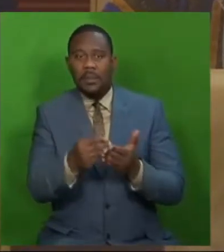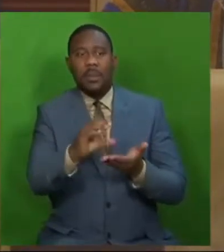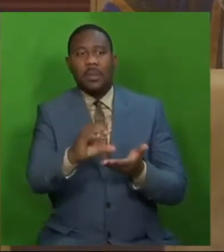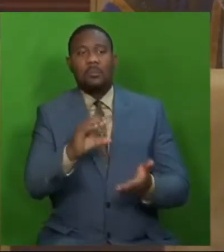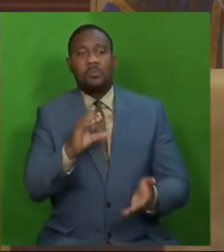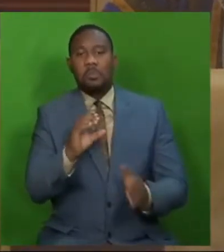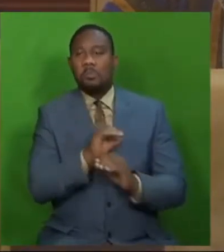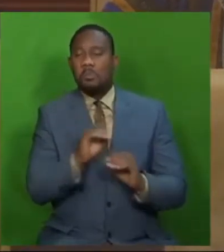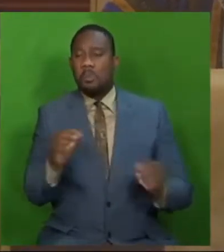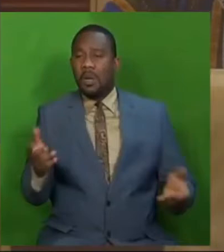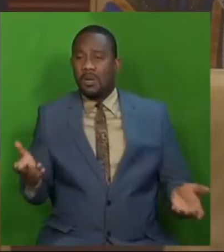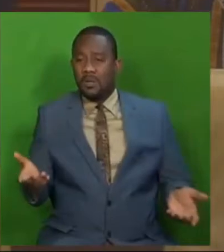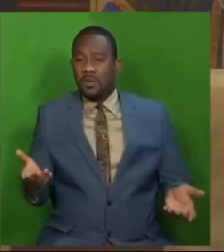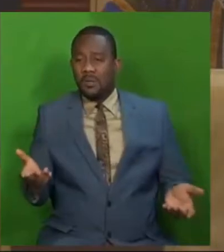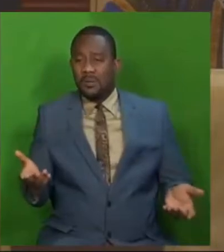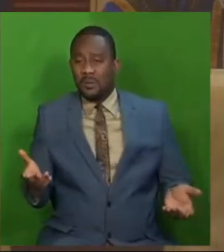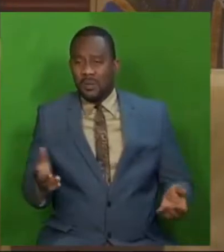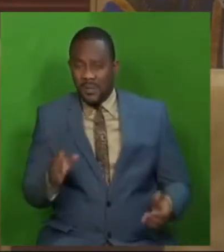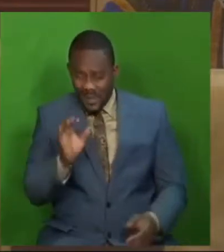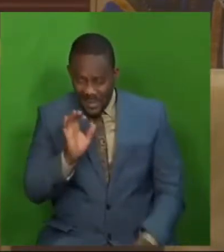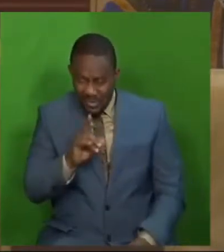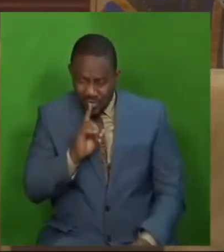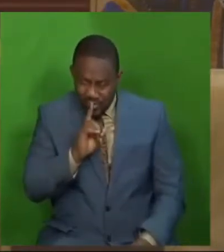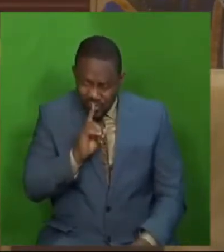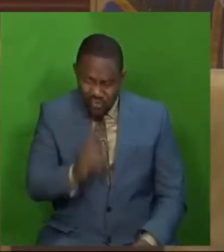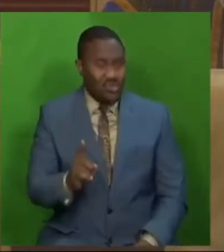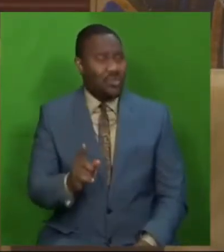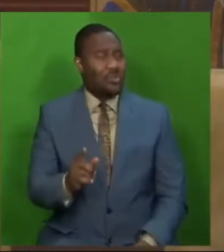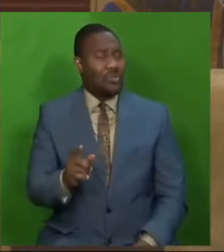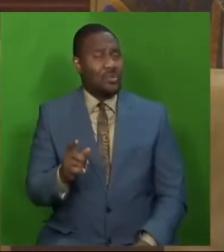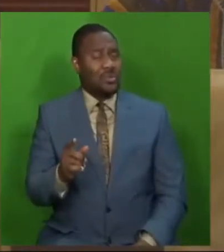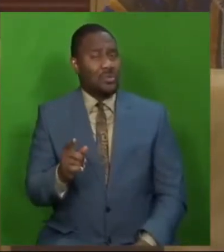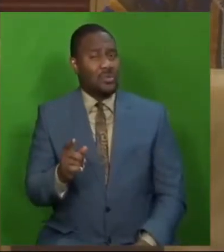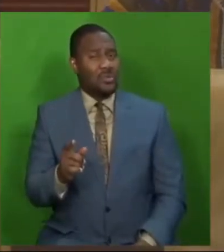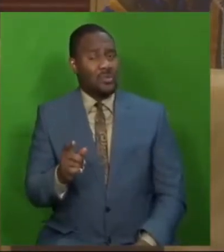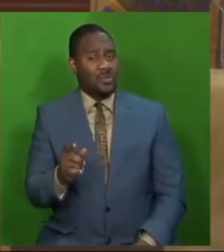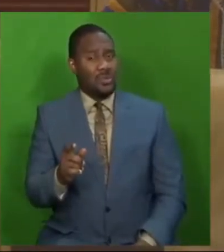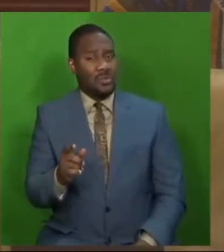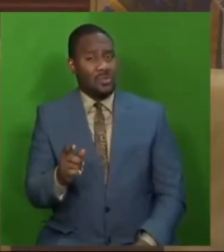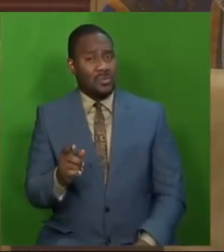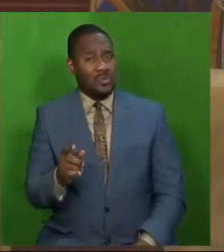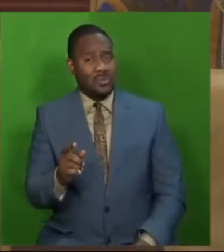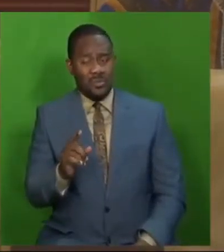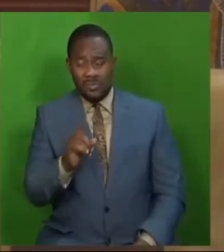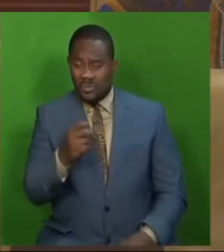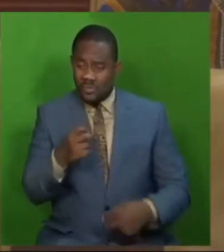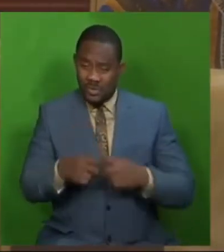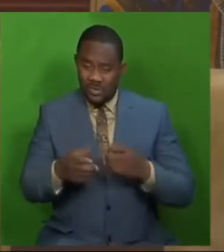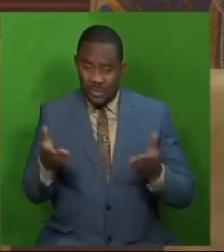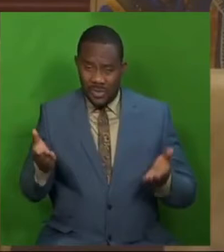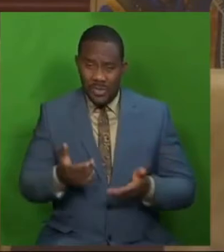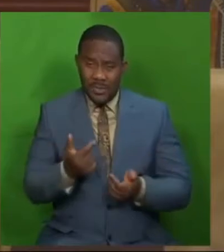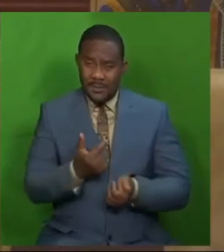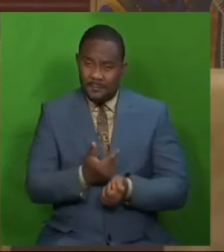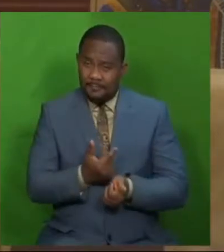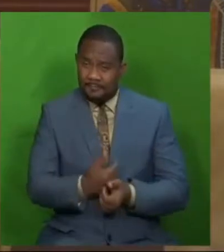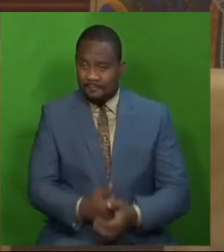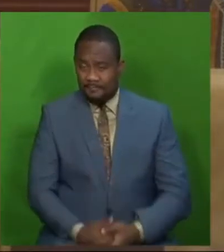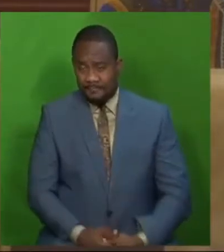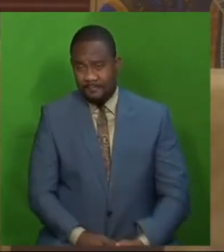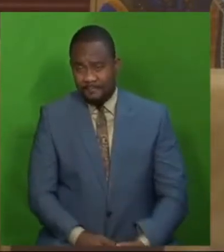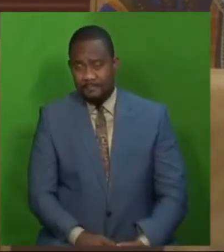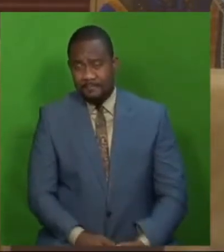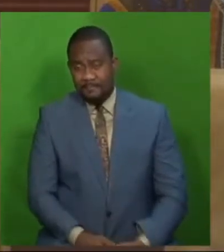true state of our nation, the sad story of the Ghanaian cocoa farmer. And this is a huge disincentive to